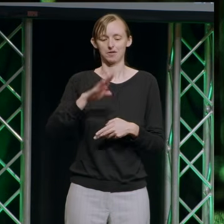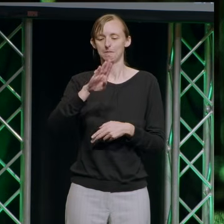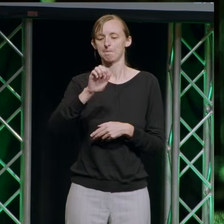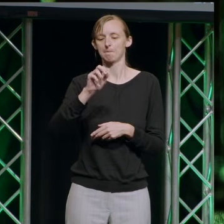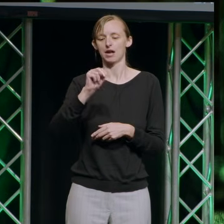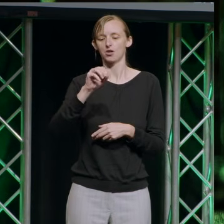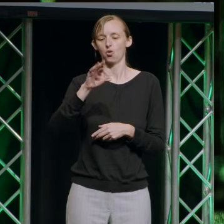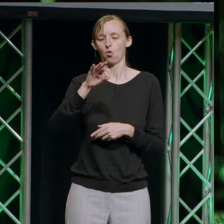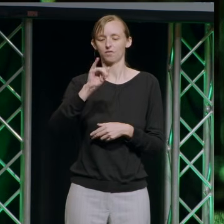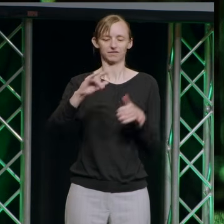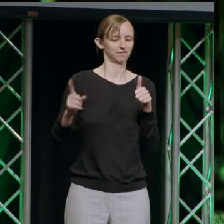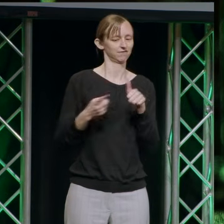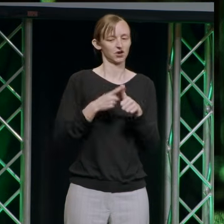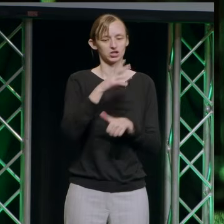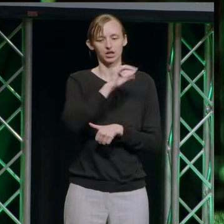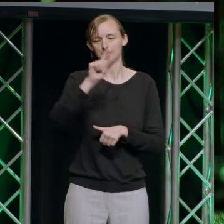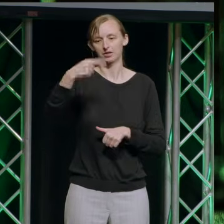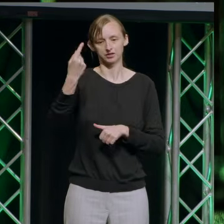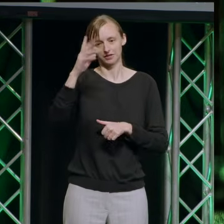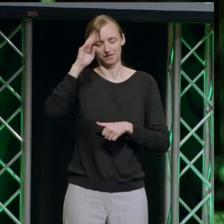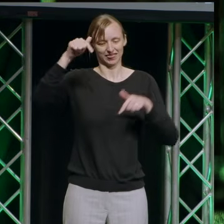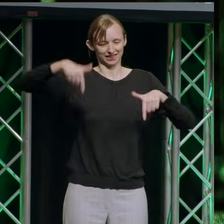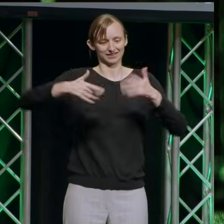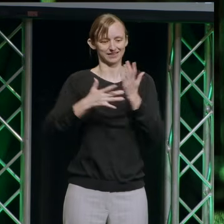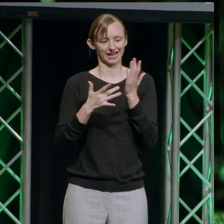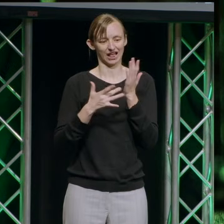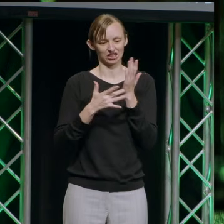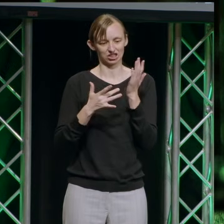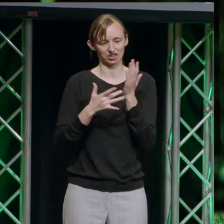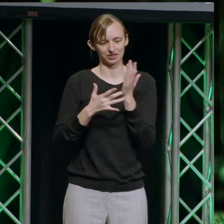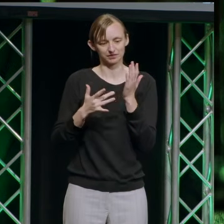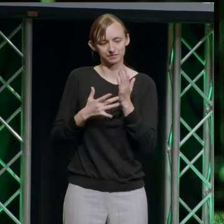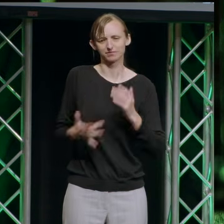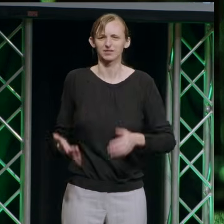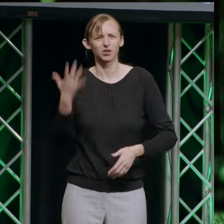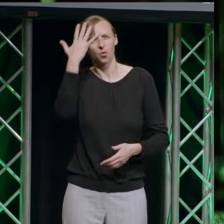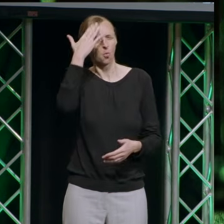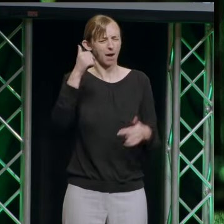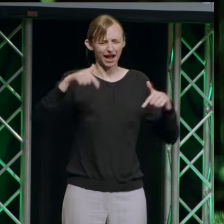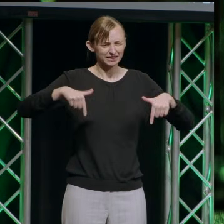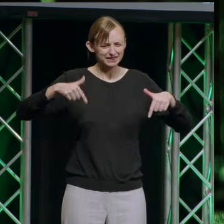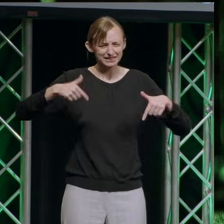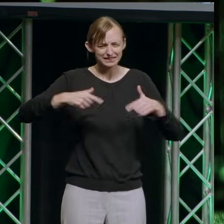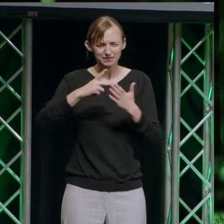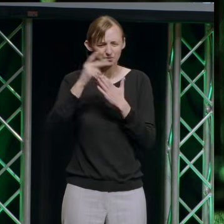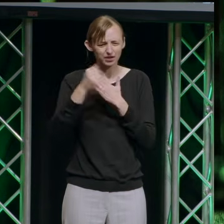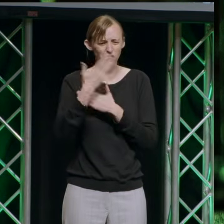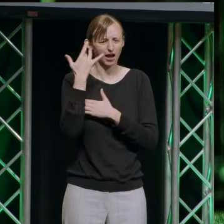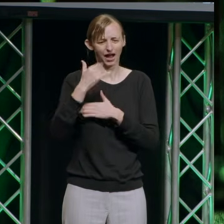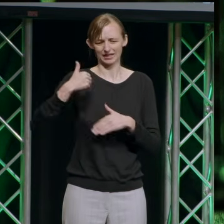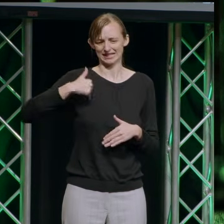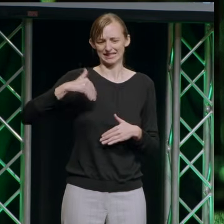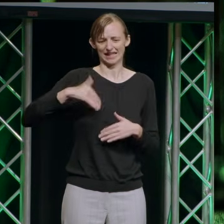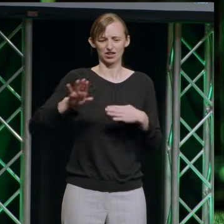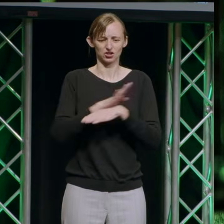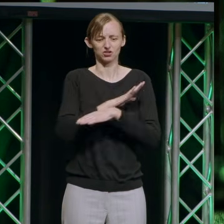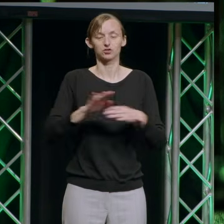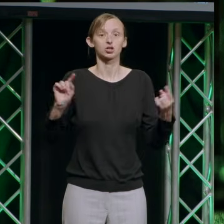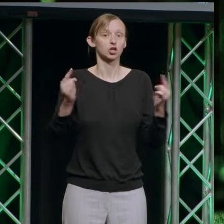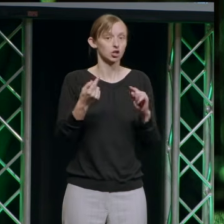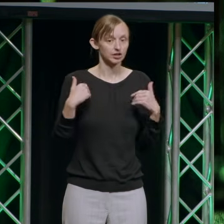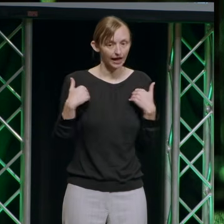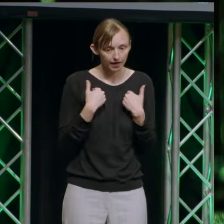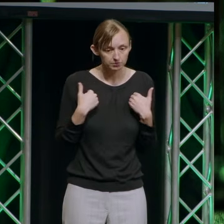have developed a technology to do this. So why are we doing this? The leather industry is harmful to